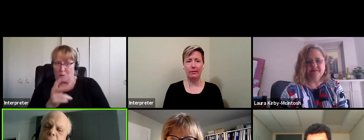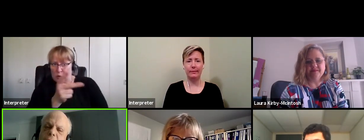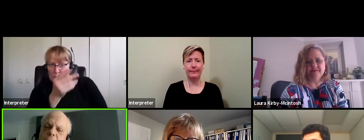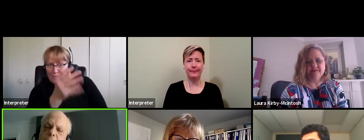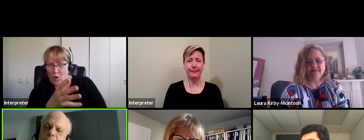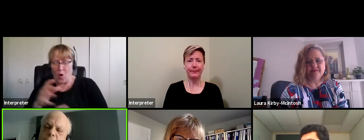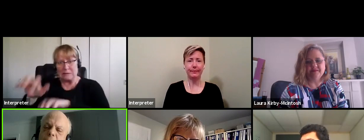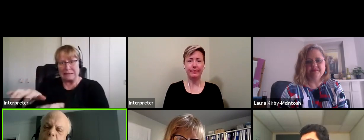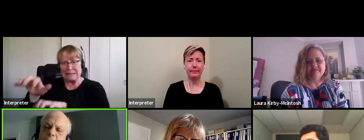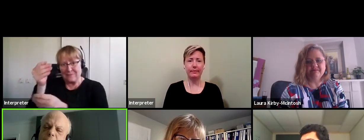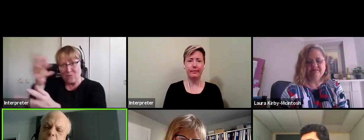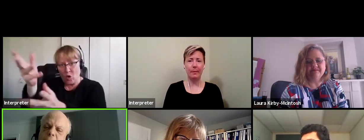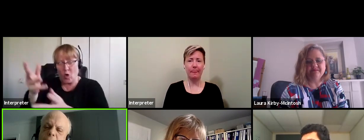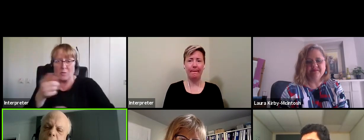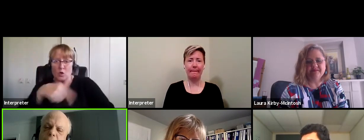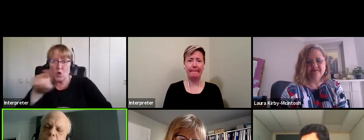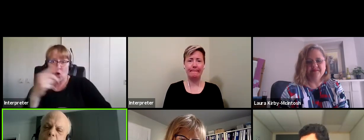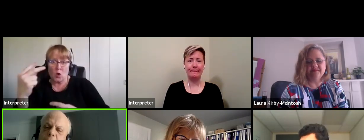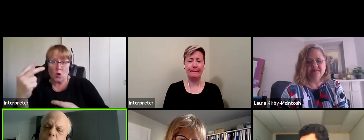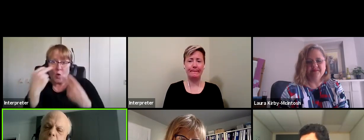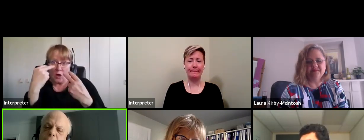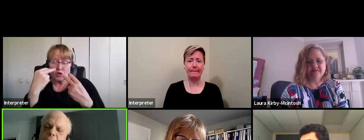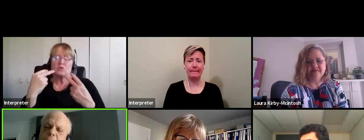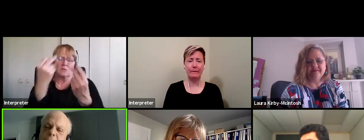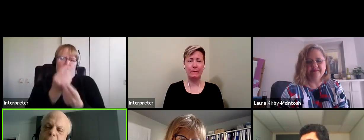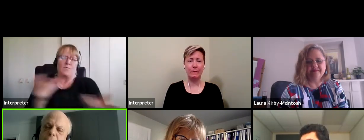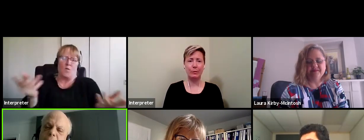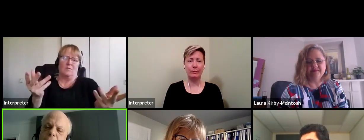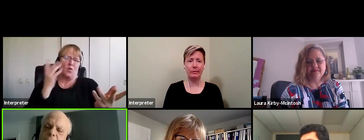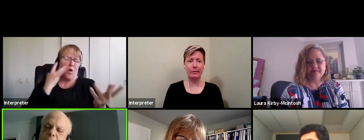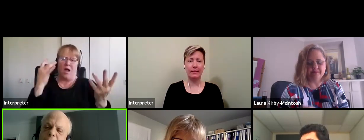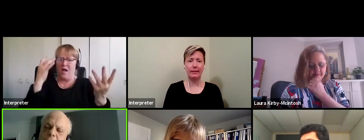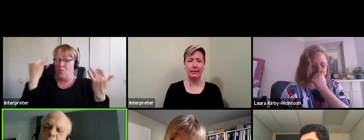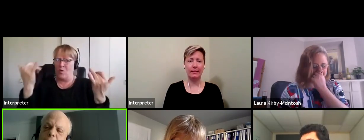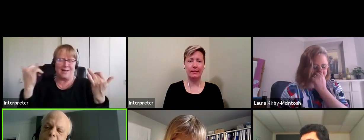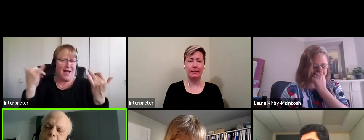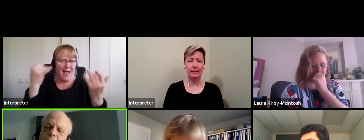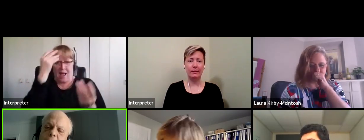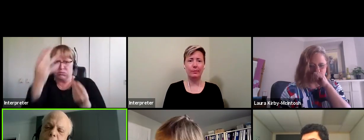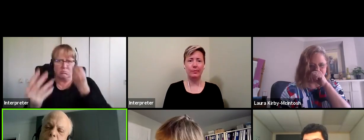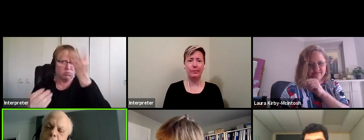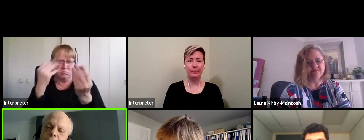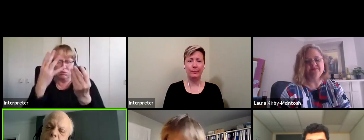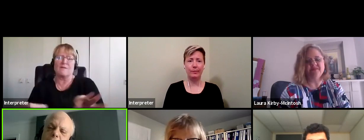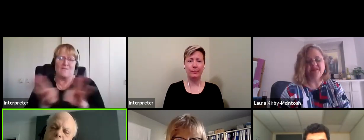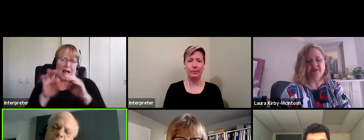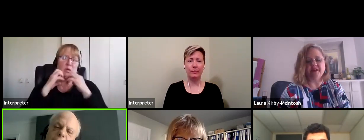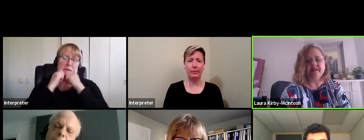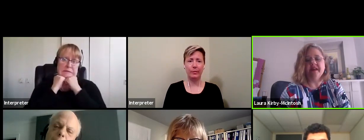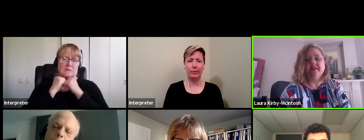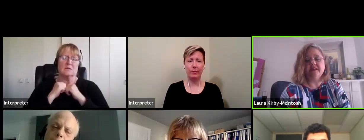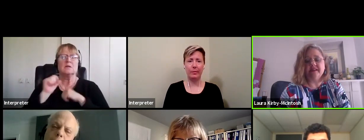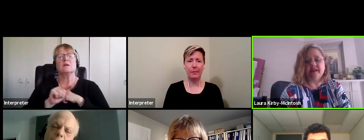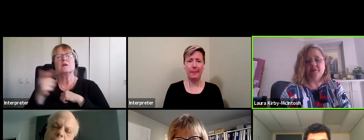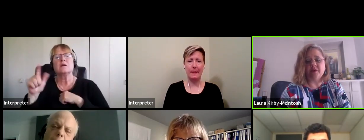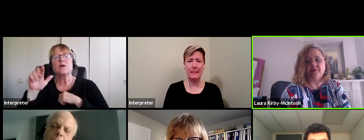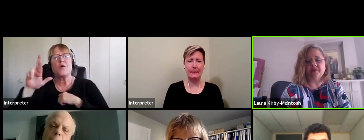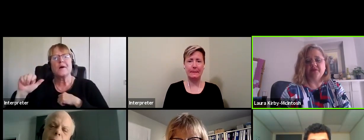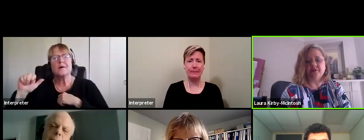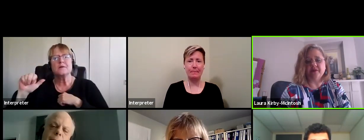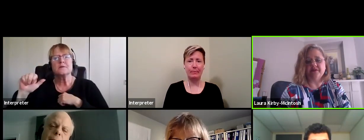our guests know, because there's so much important content being delivered. Back to you, Laura. Right. Thanks